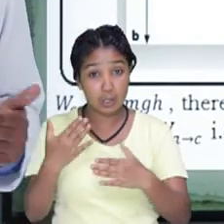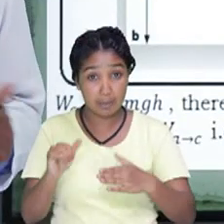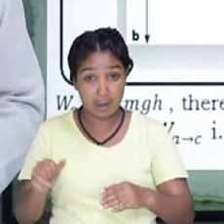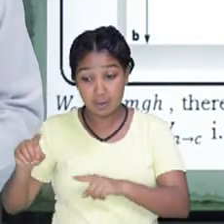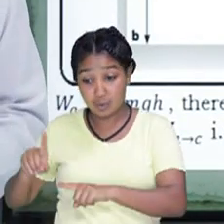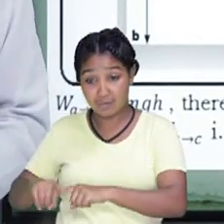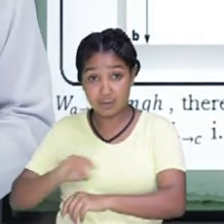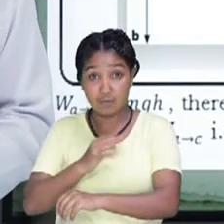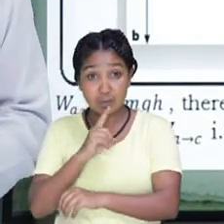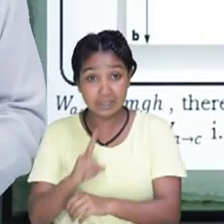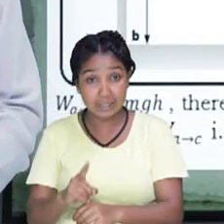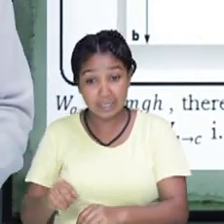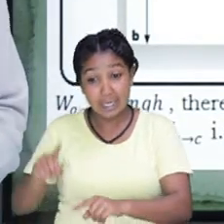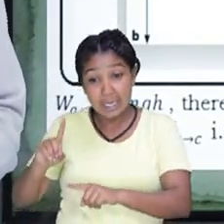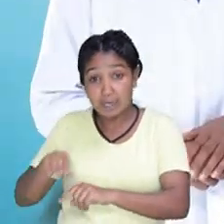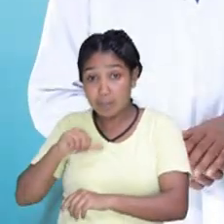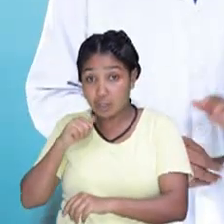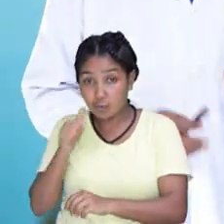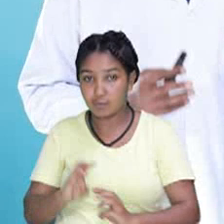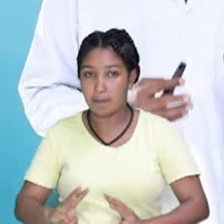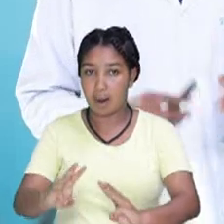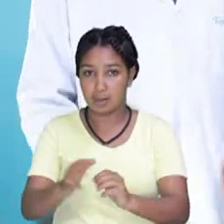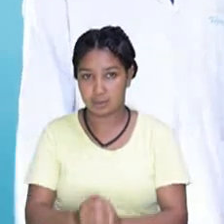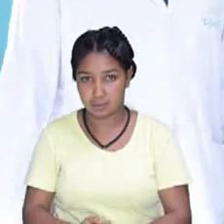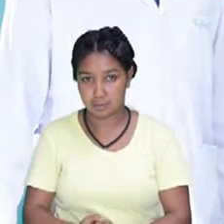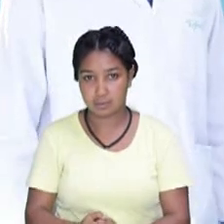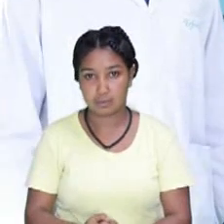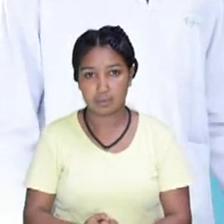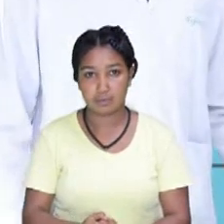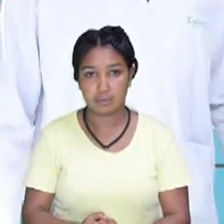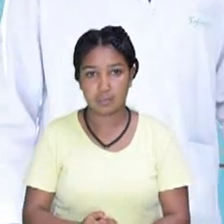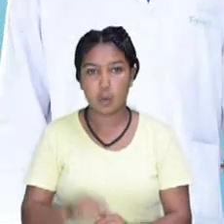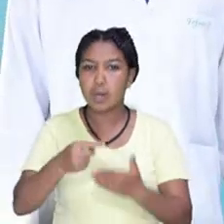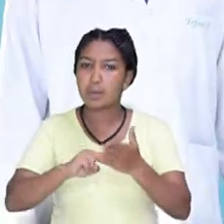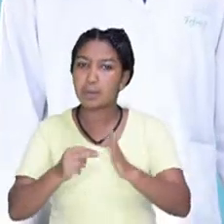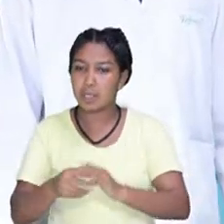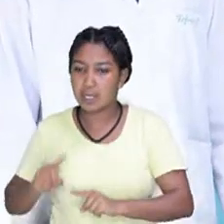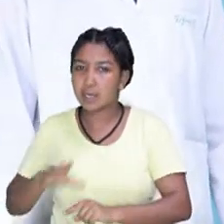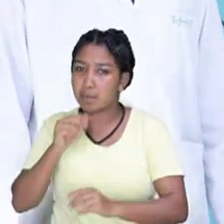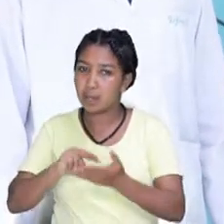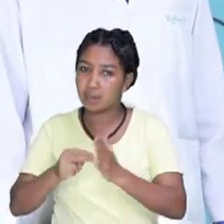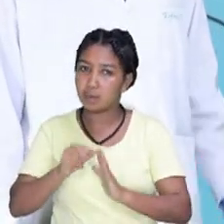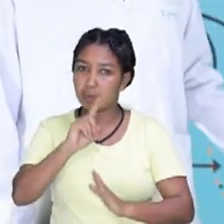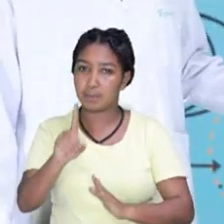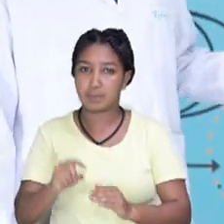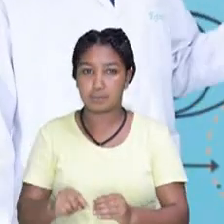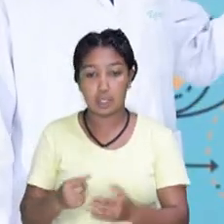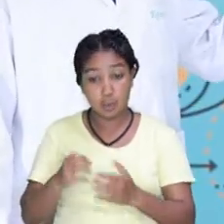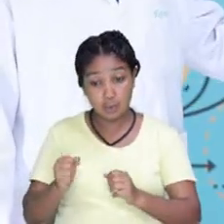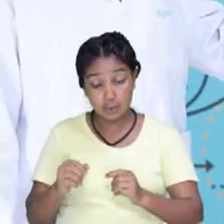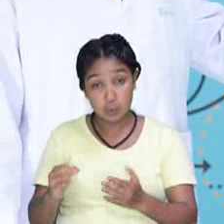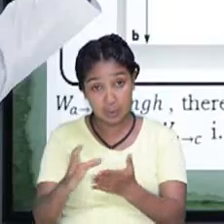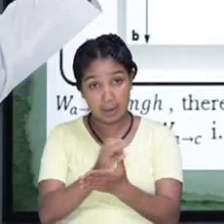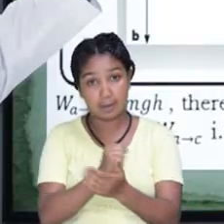by conservative force is independent of the path. We have said that independent of the path. What does it mean by independent of the path? It's possible